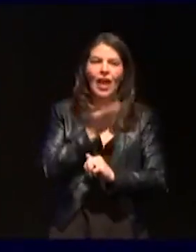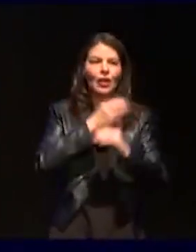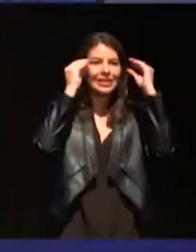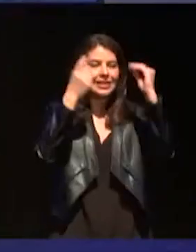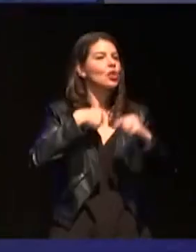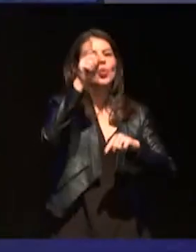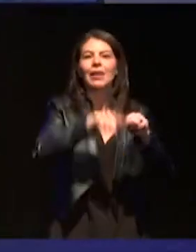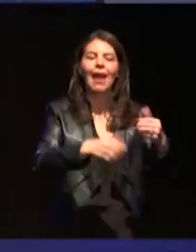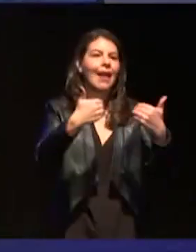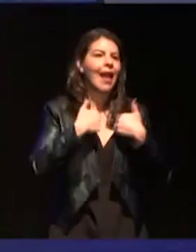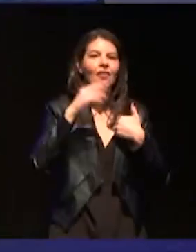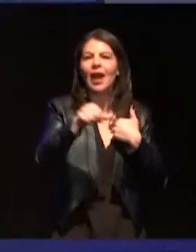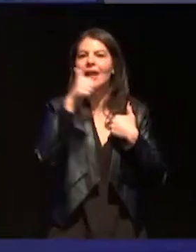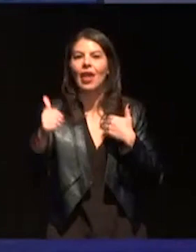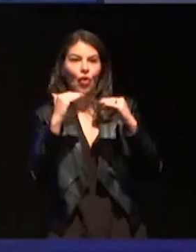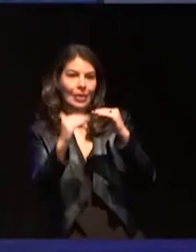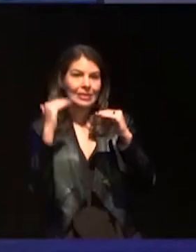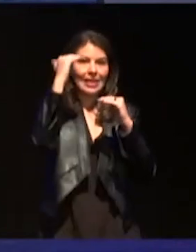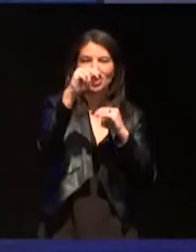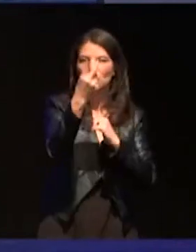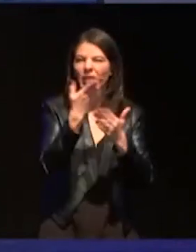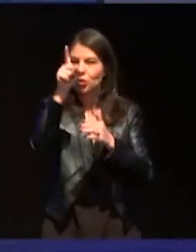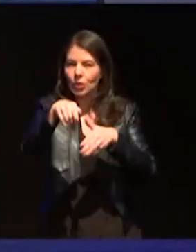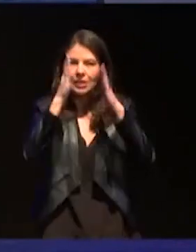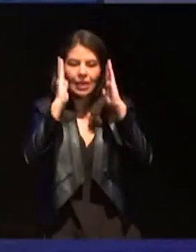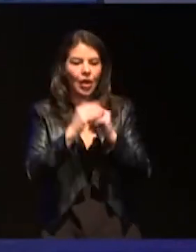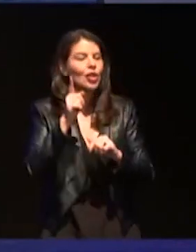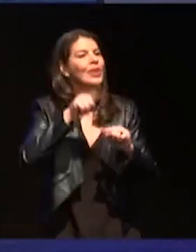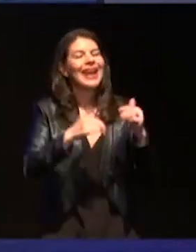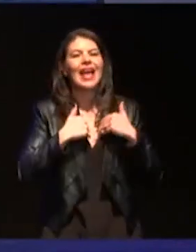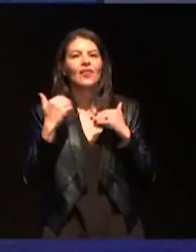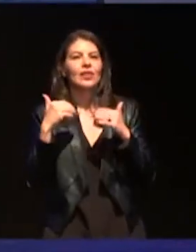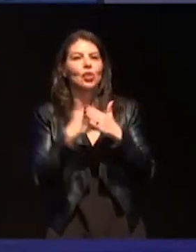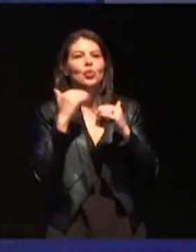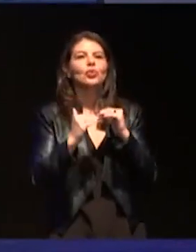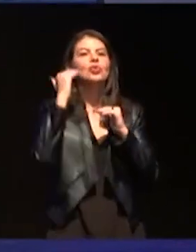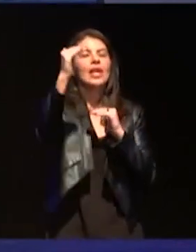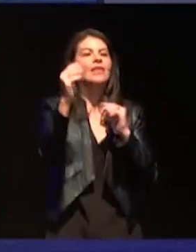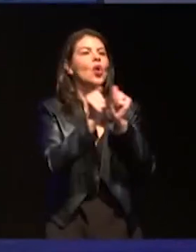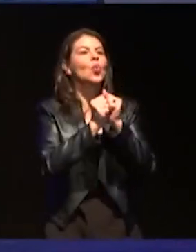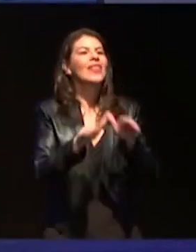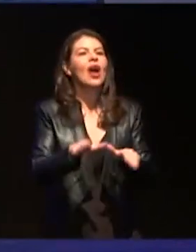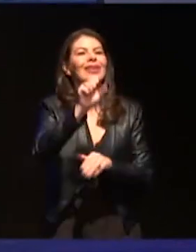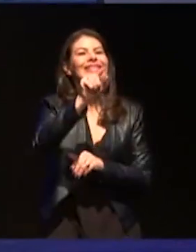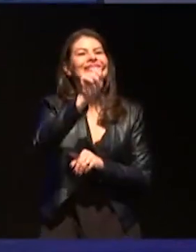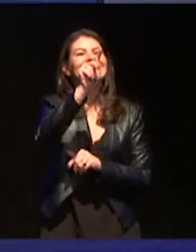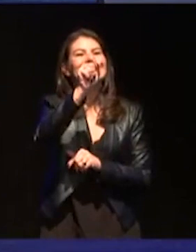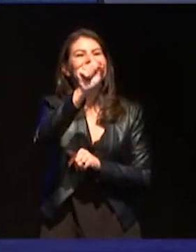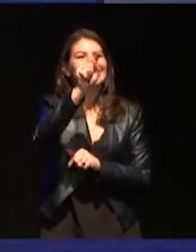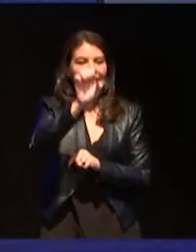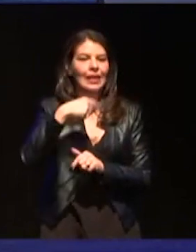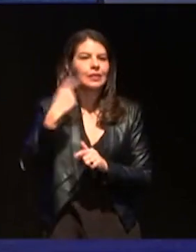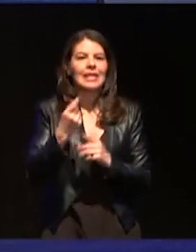You cannot have the next stage, and this is two things you need to hear. You can't have the next stage without a state. There has